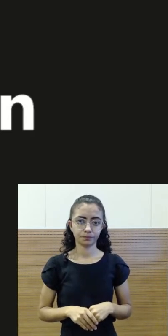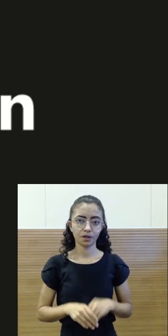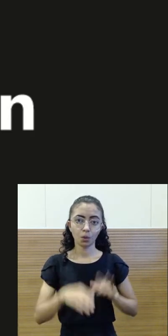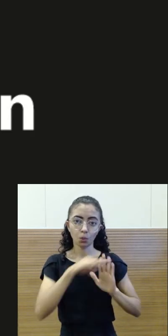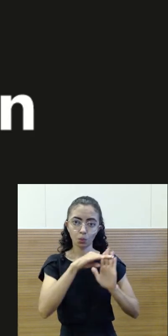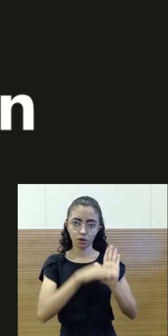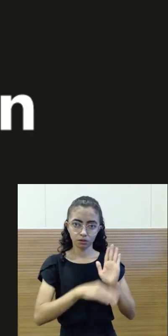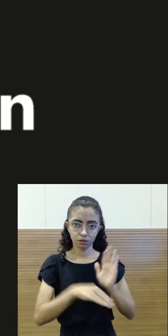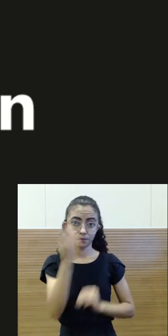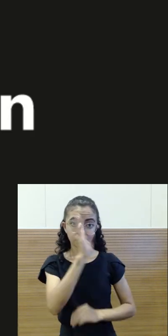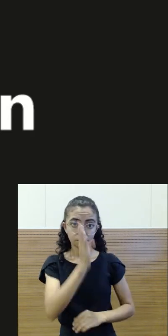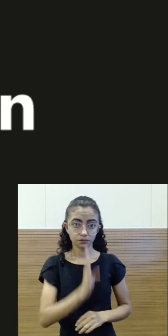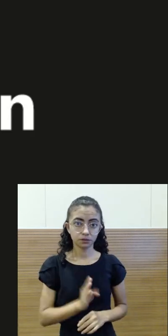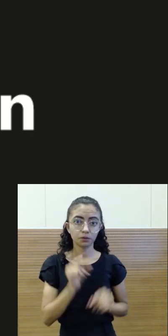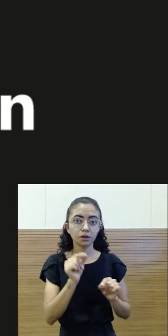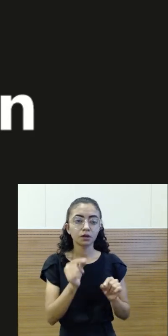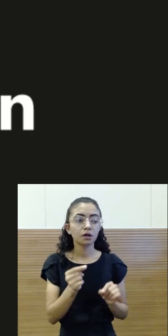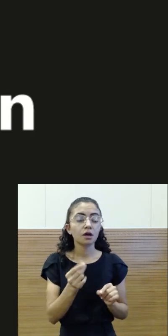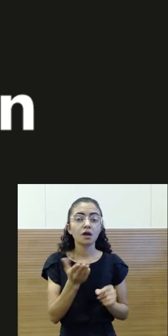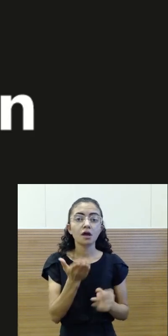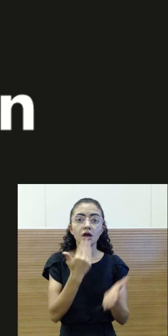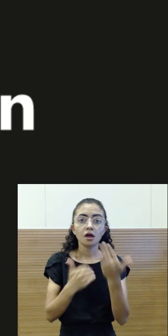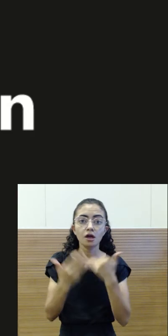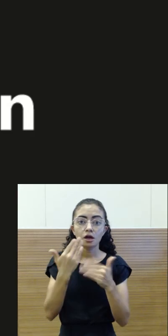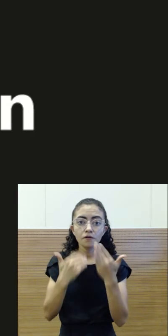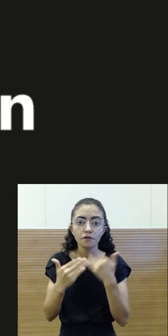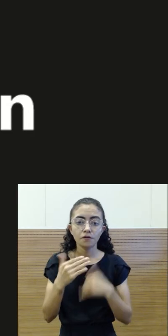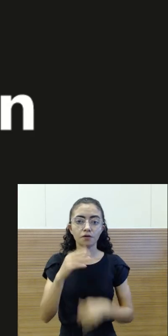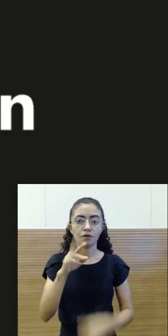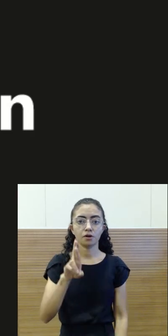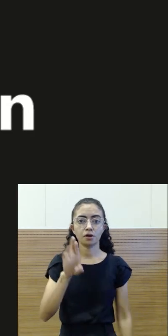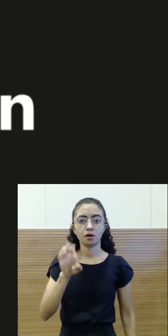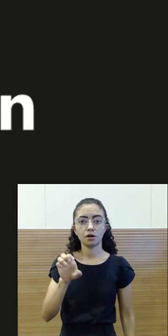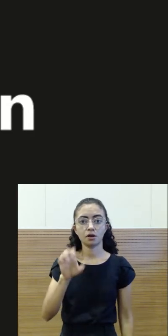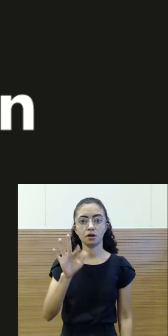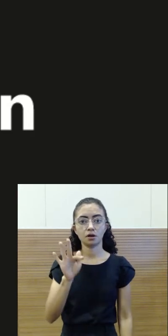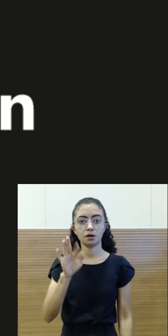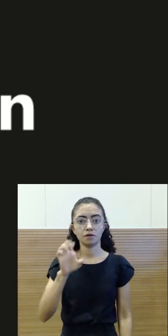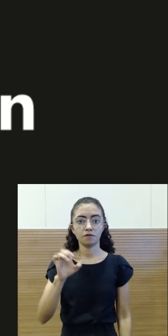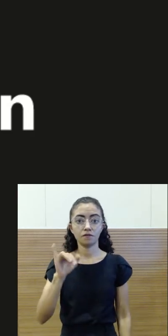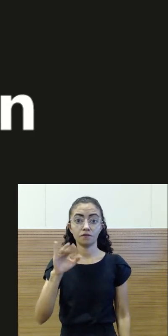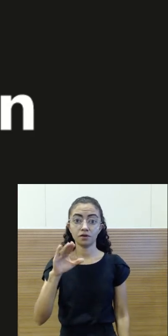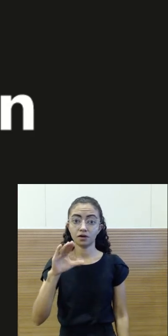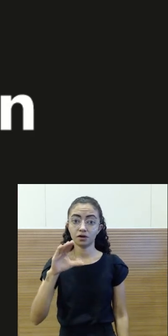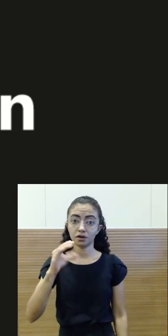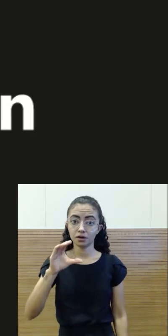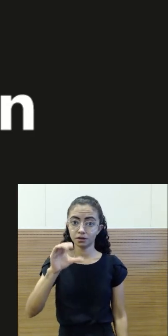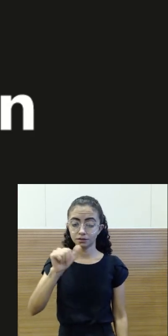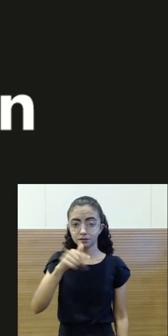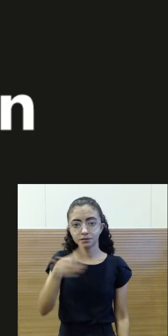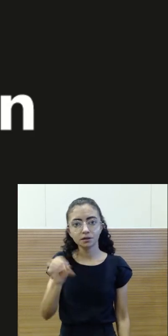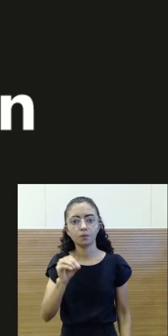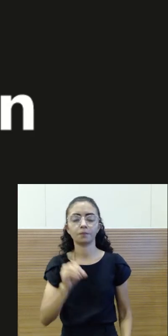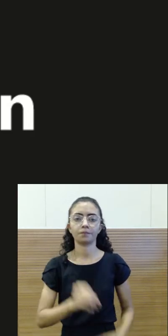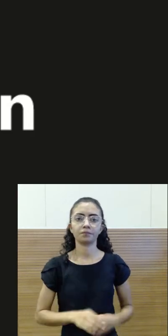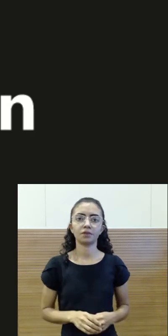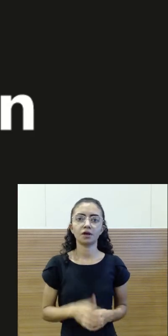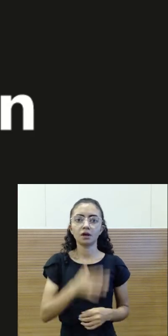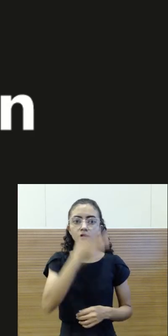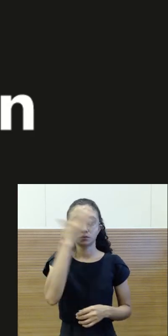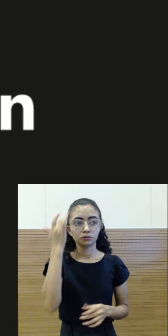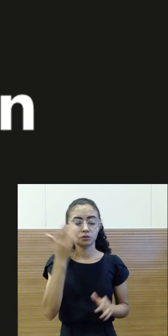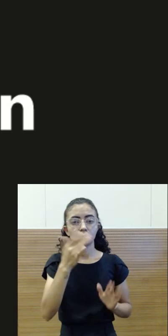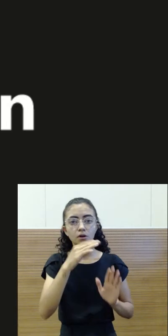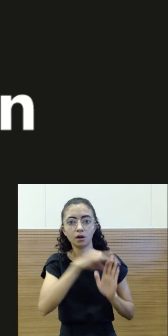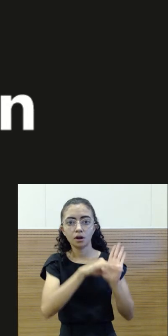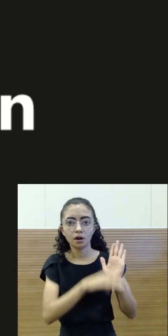meals. Dietary guidelines tend to talk about foods, and also there's a lot of stress on fruits and vegetables, which are,